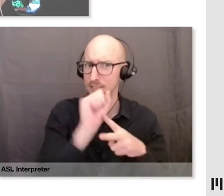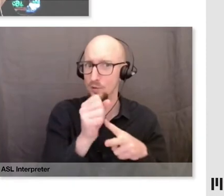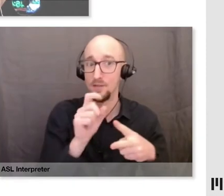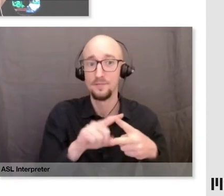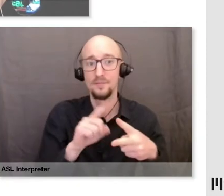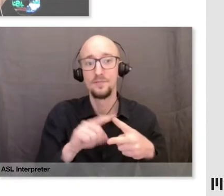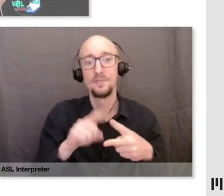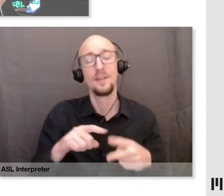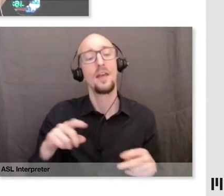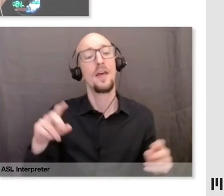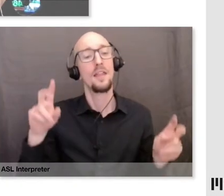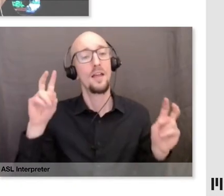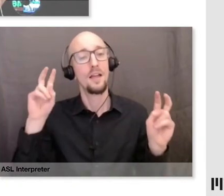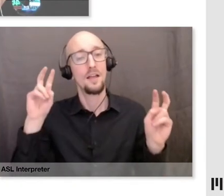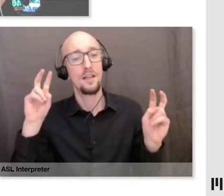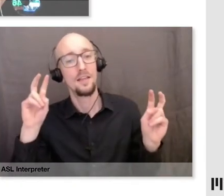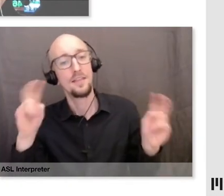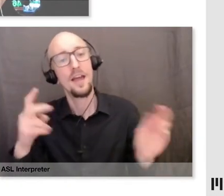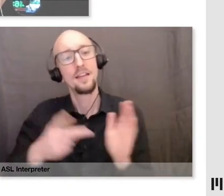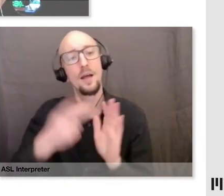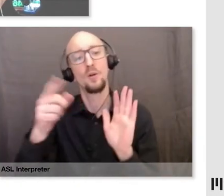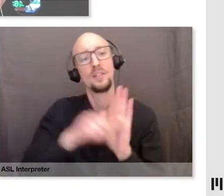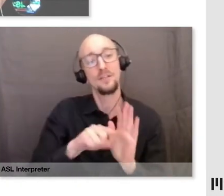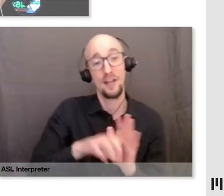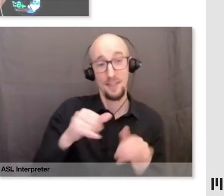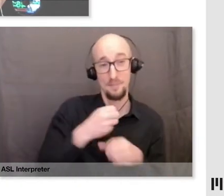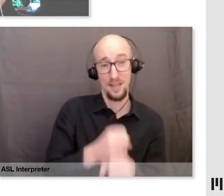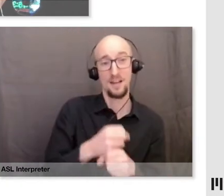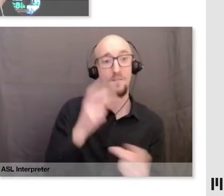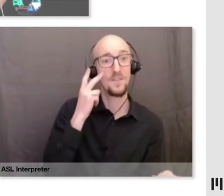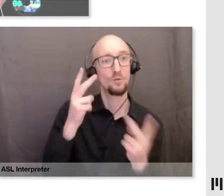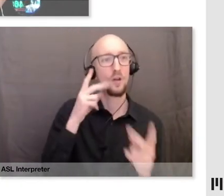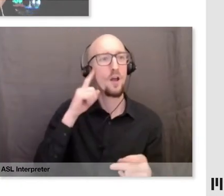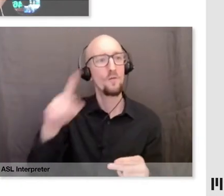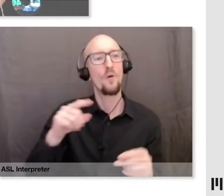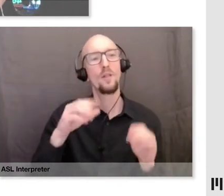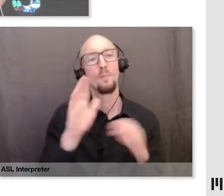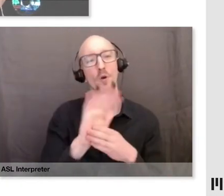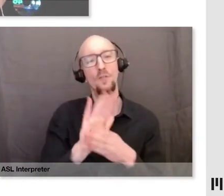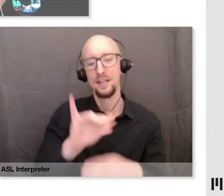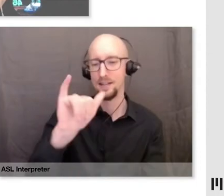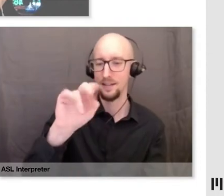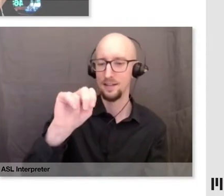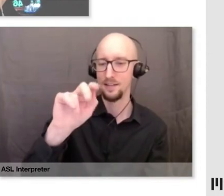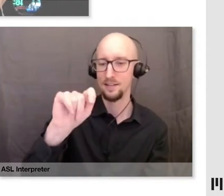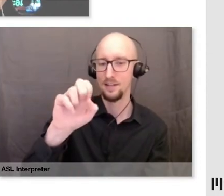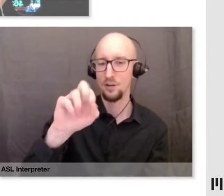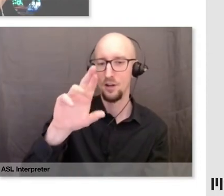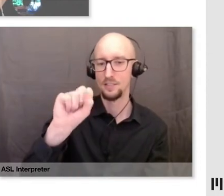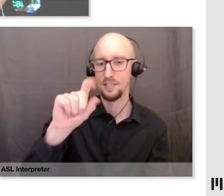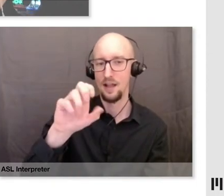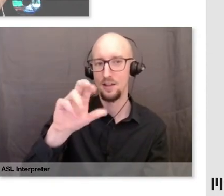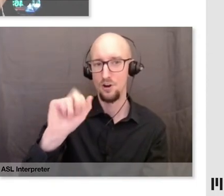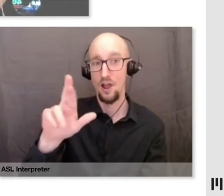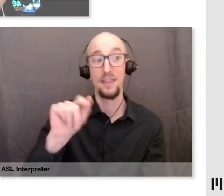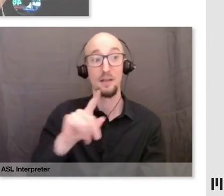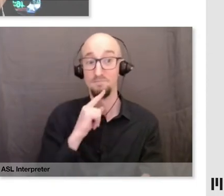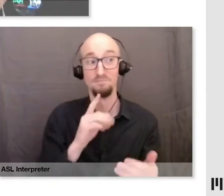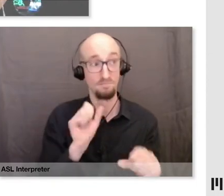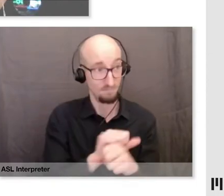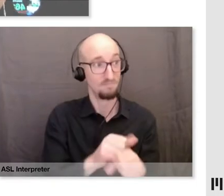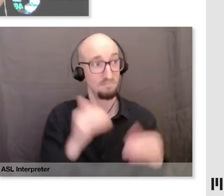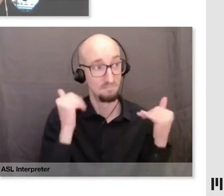Double Negative that did the visualization for the movie Interstellar. So they actually solved Einstein's equations. And